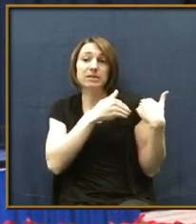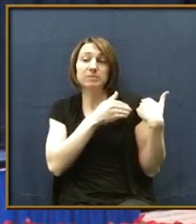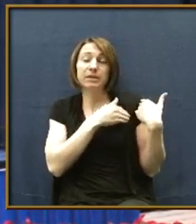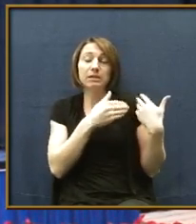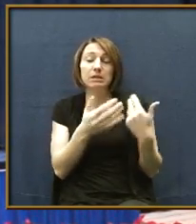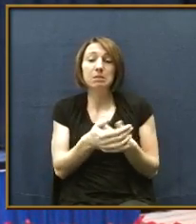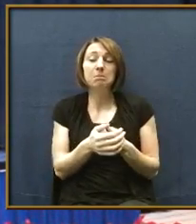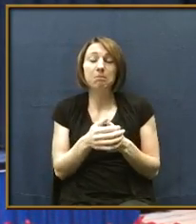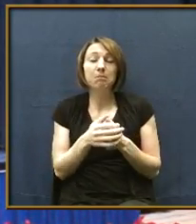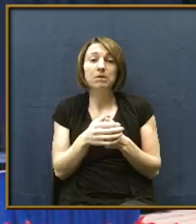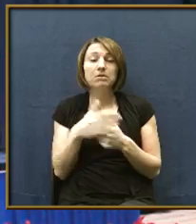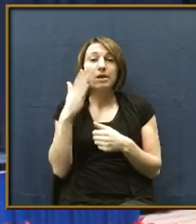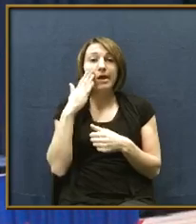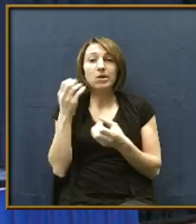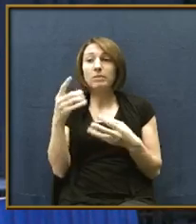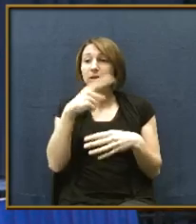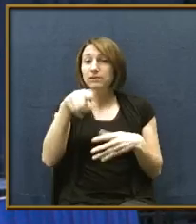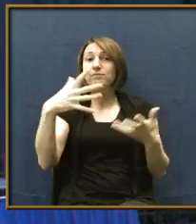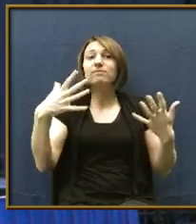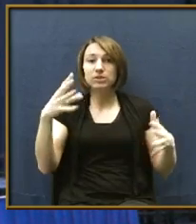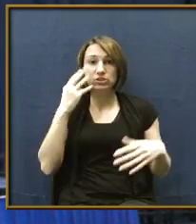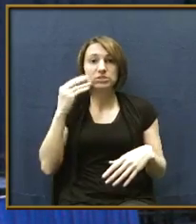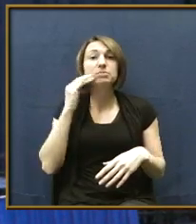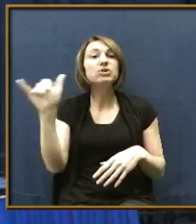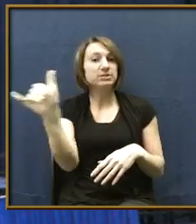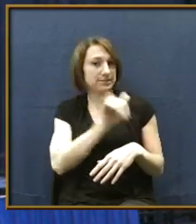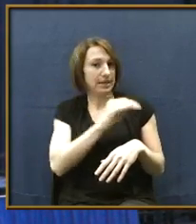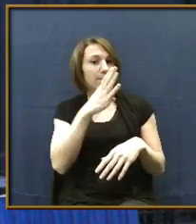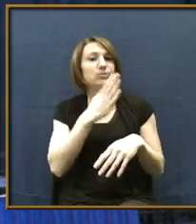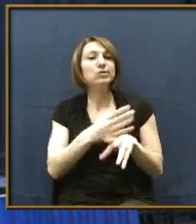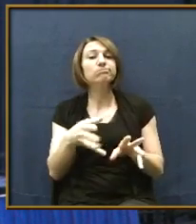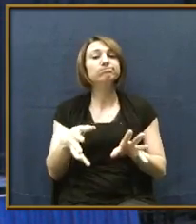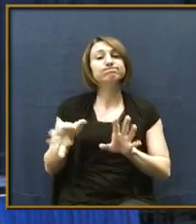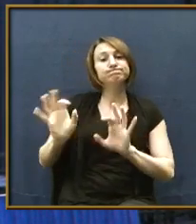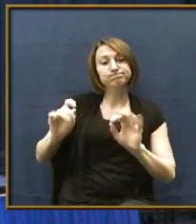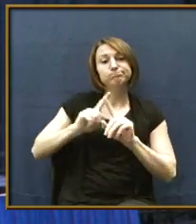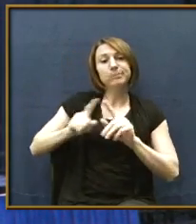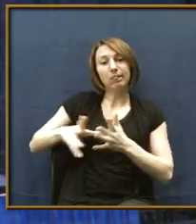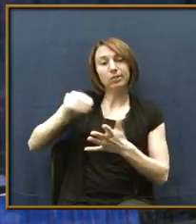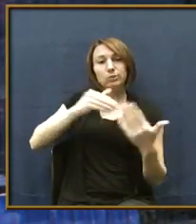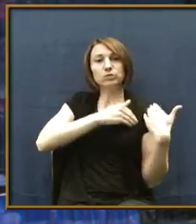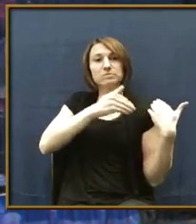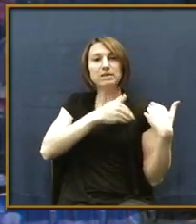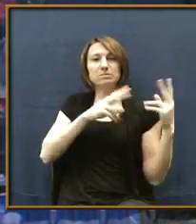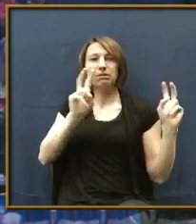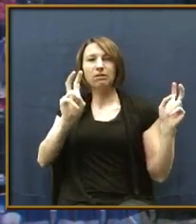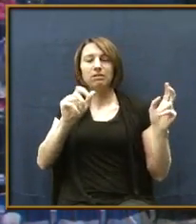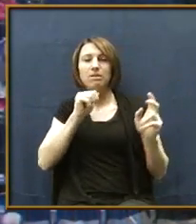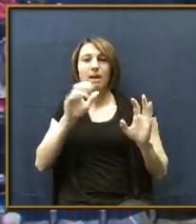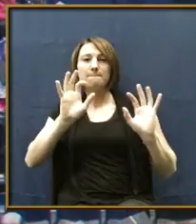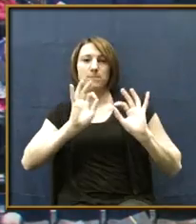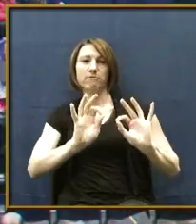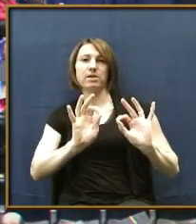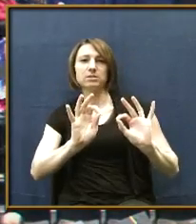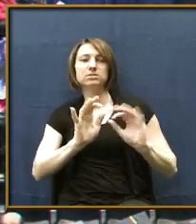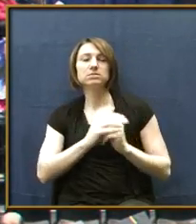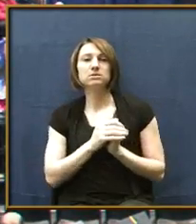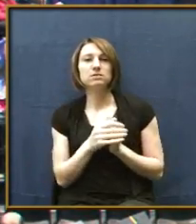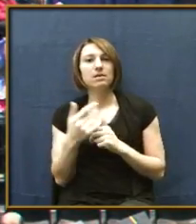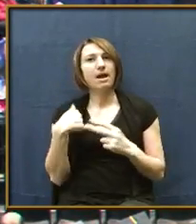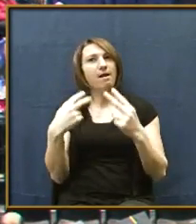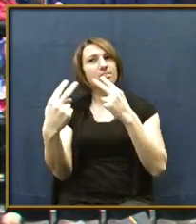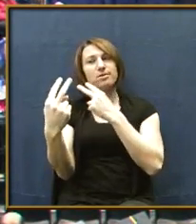I know many of you have already experienced these type of jobs, the not so perfect jobs. Thinking back over the